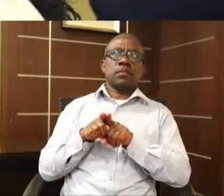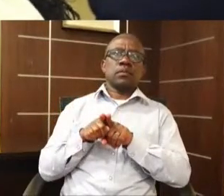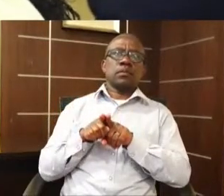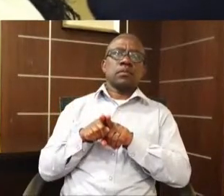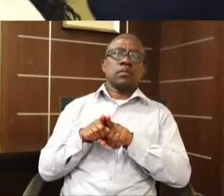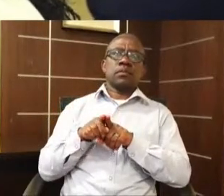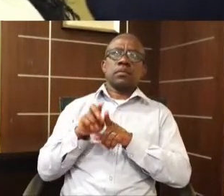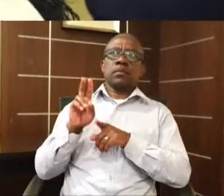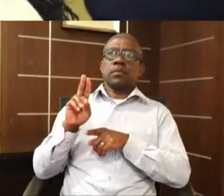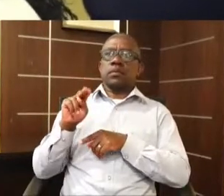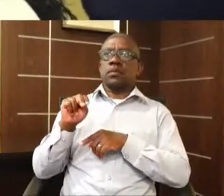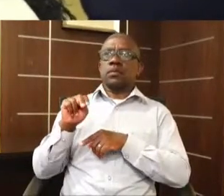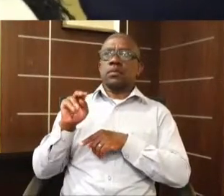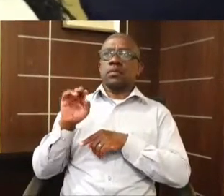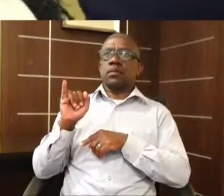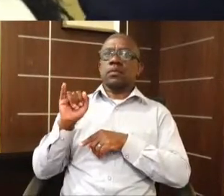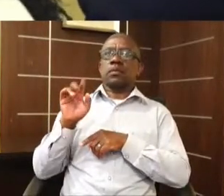Niniki,